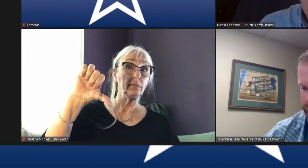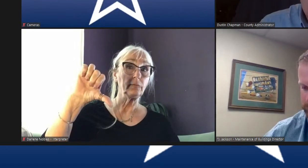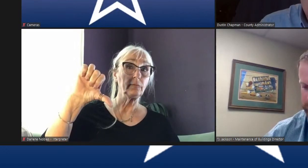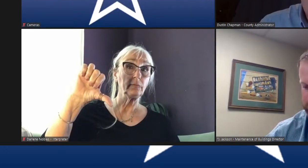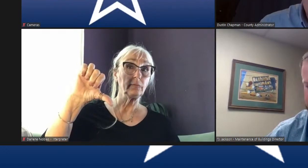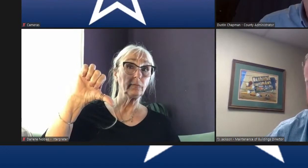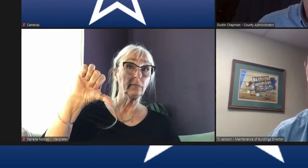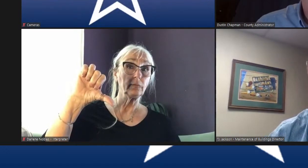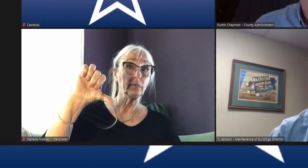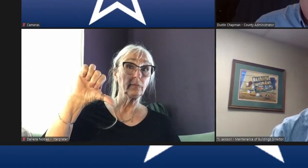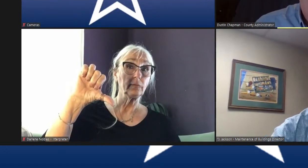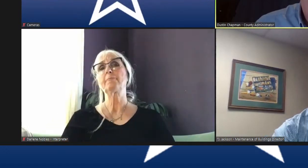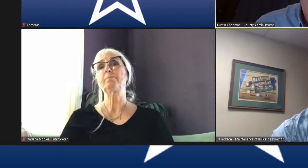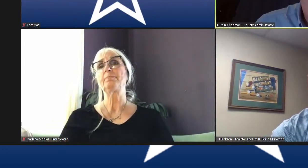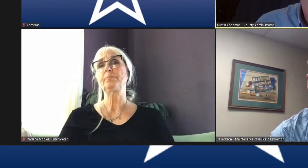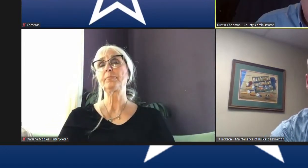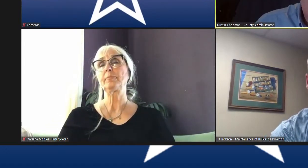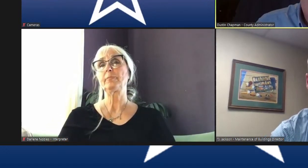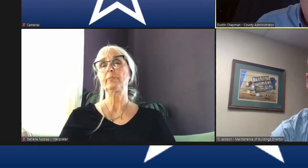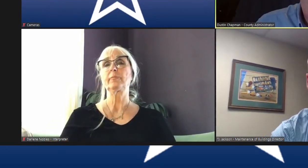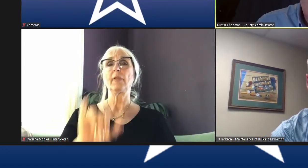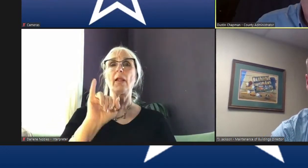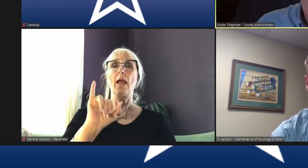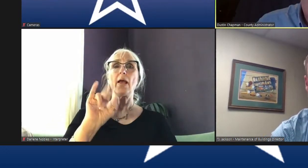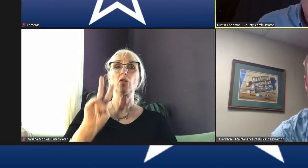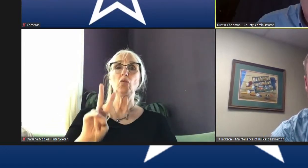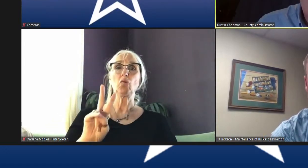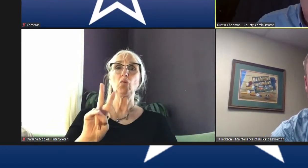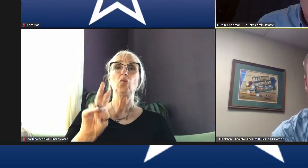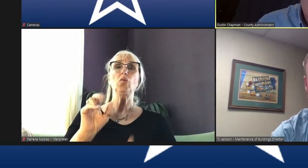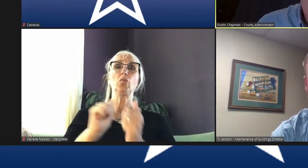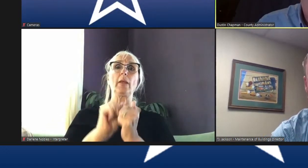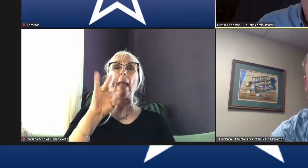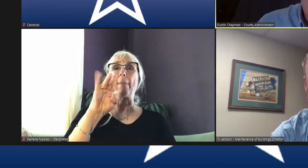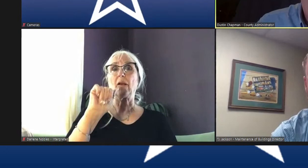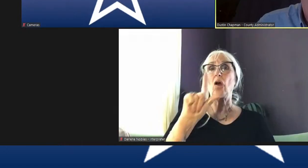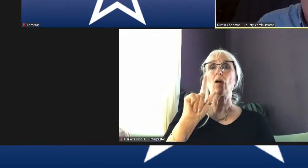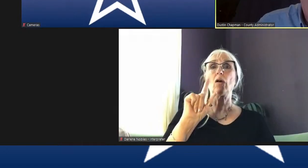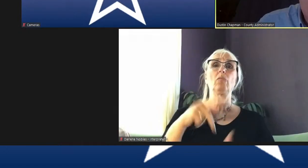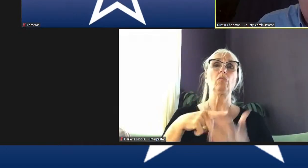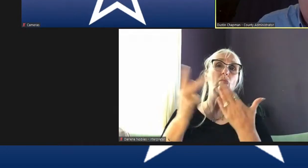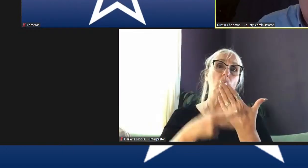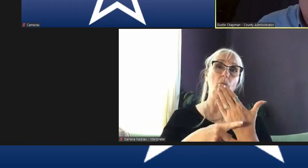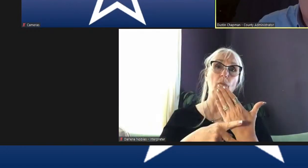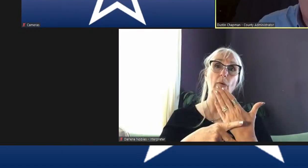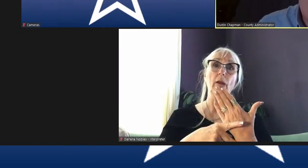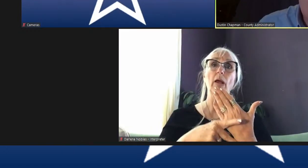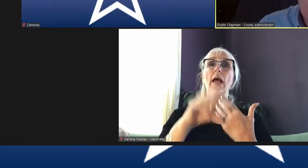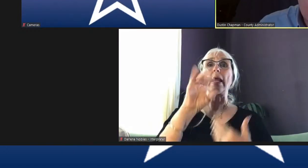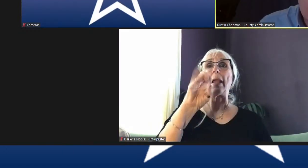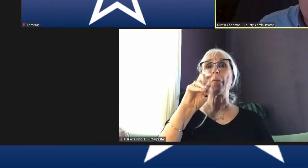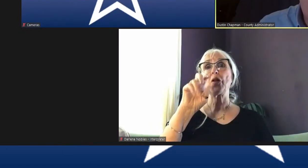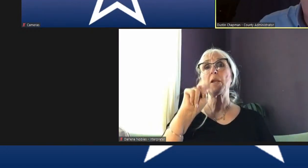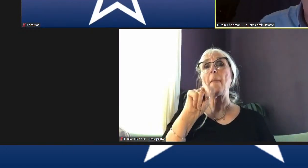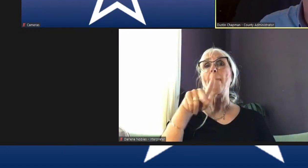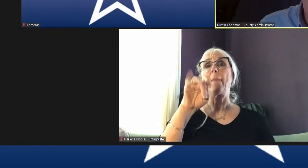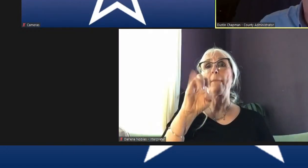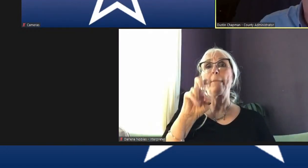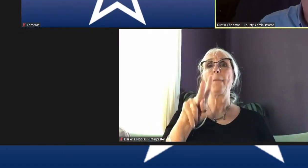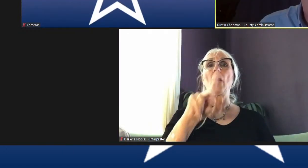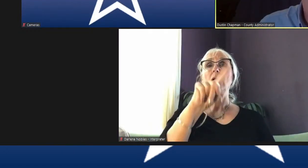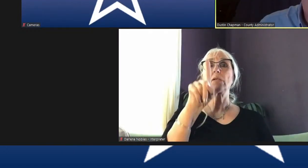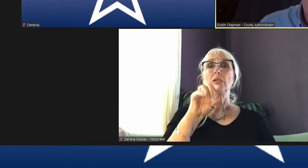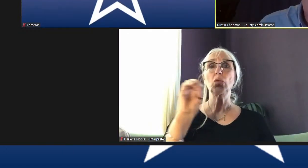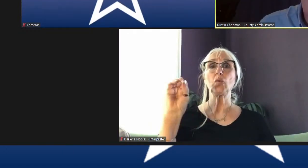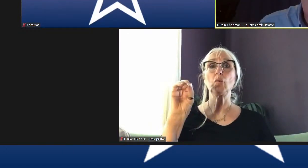Pass. I-2 regarding capital improvement projects for the Cameron Park Zoo, agreement with City of Waco. There are two items here as